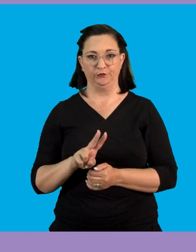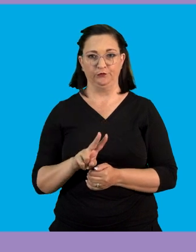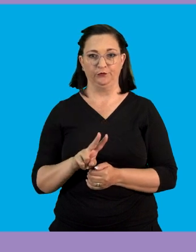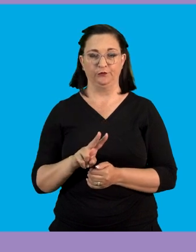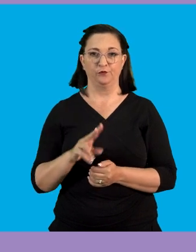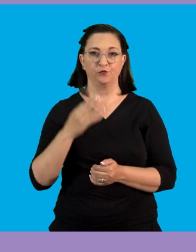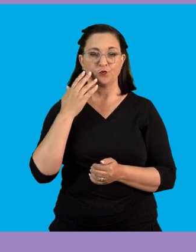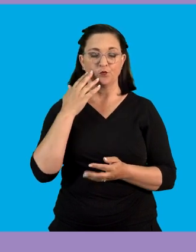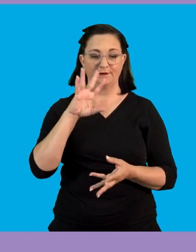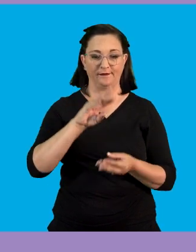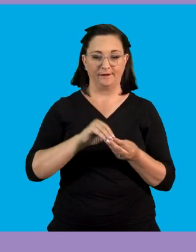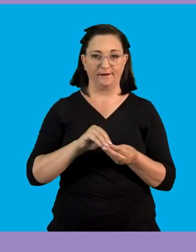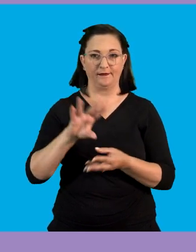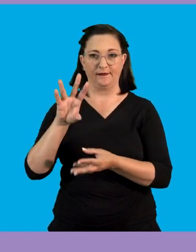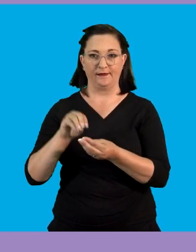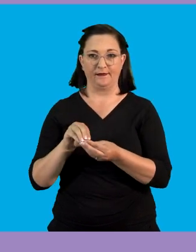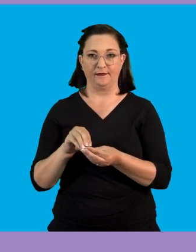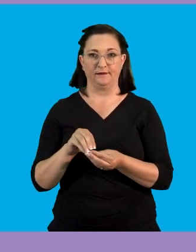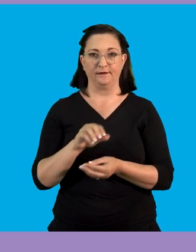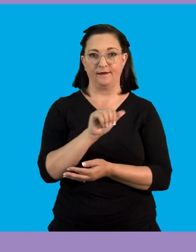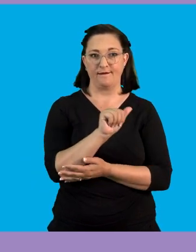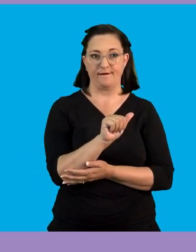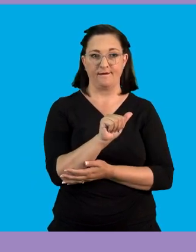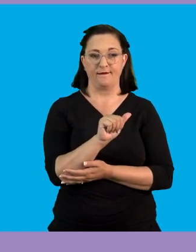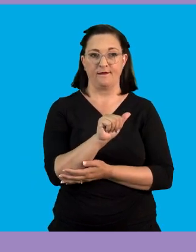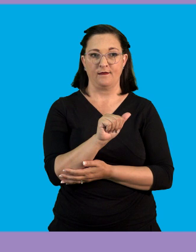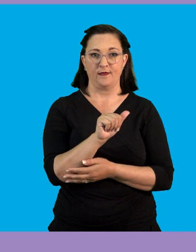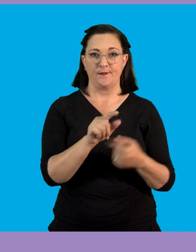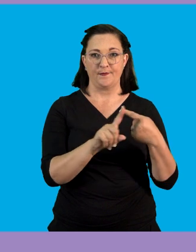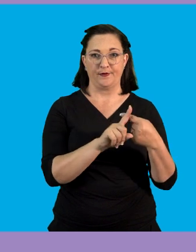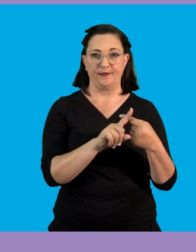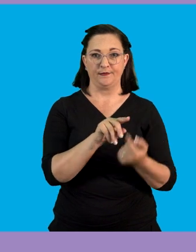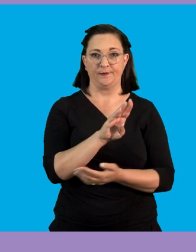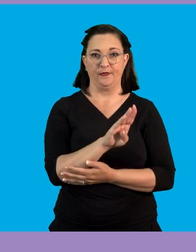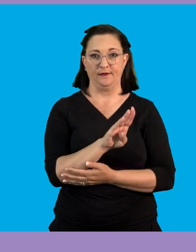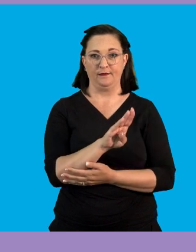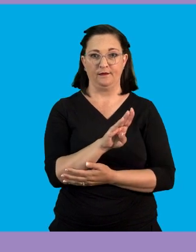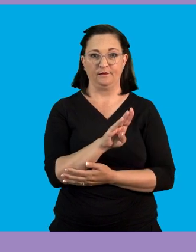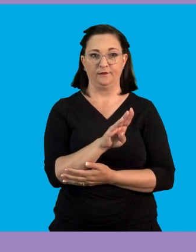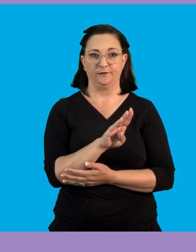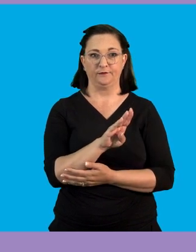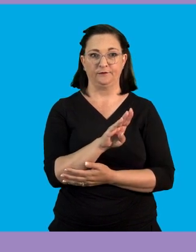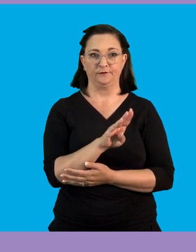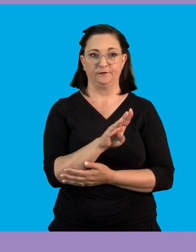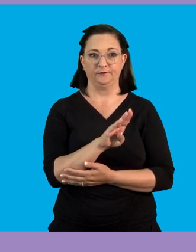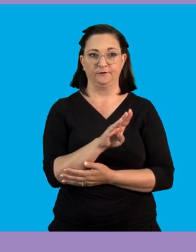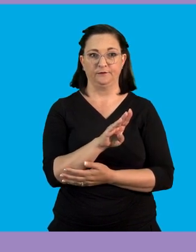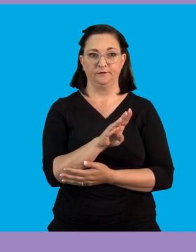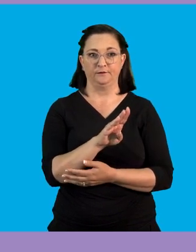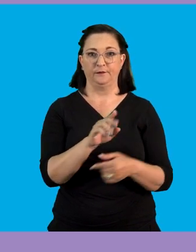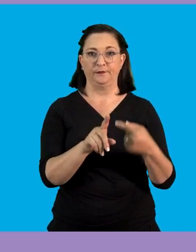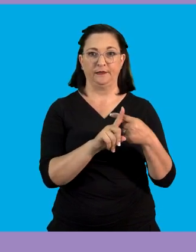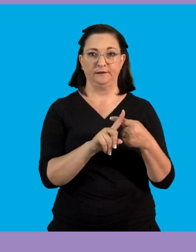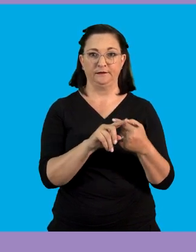degrees. So when we add the angles, which would be angle A plus angle B